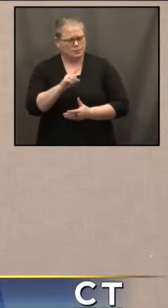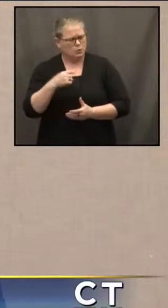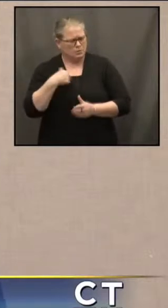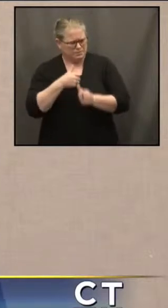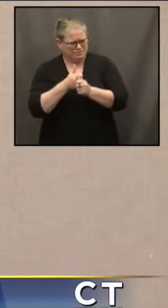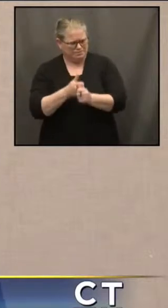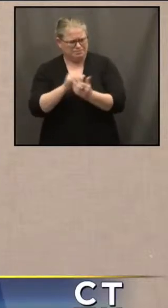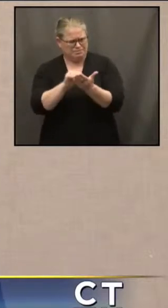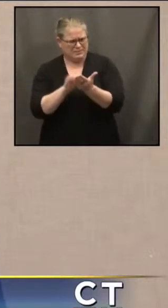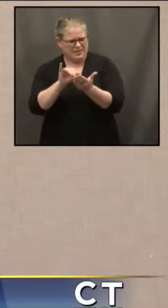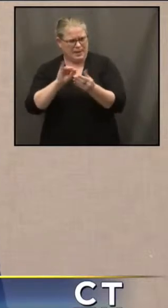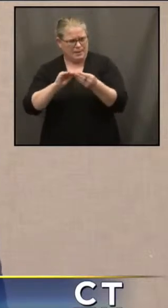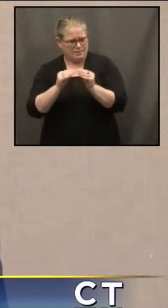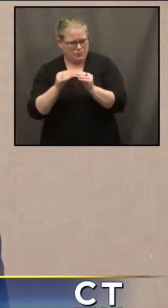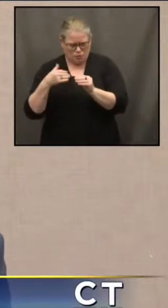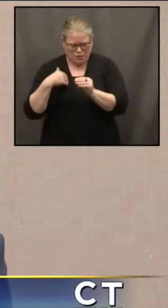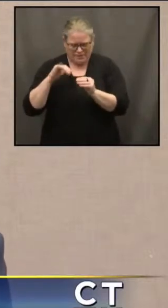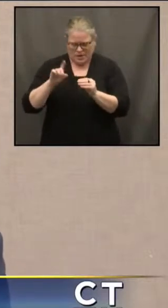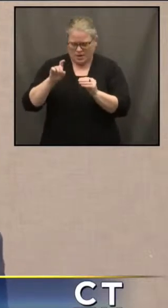handy, Adam?